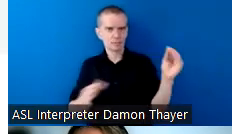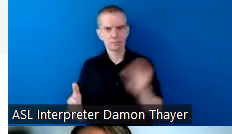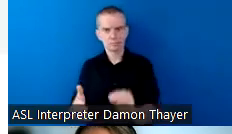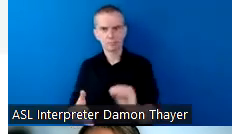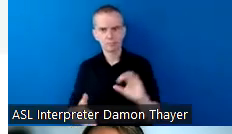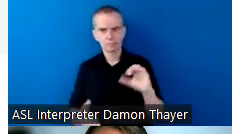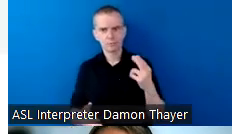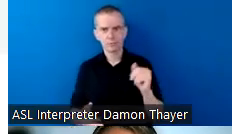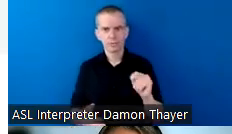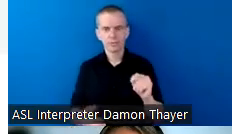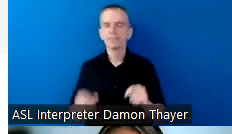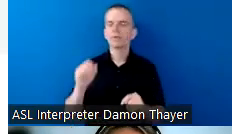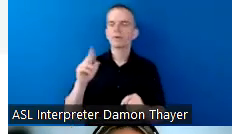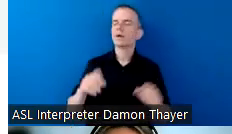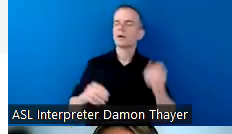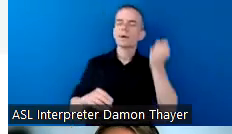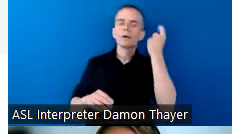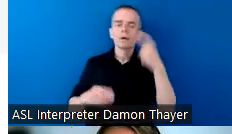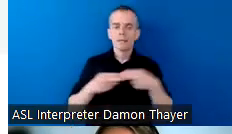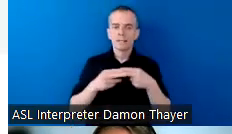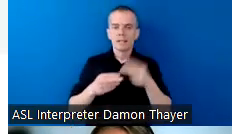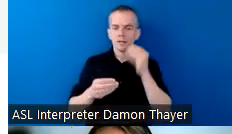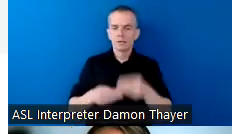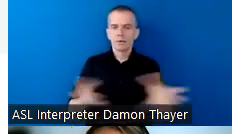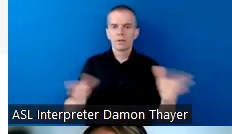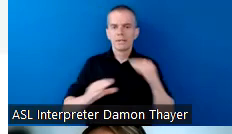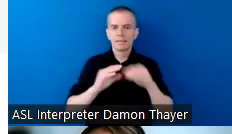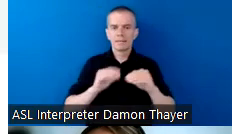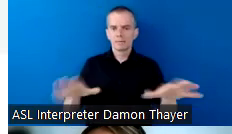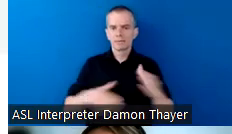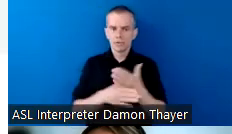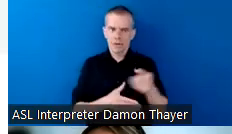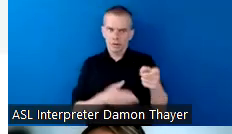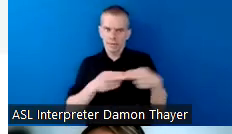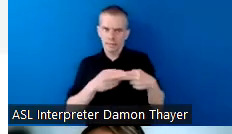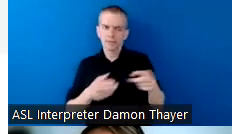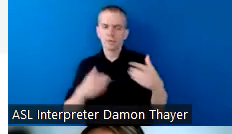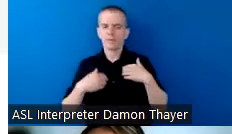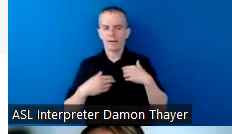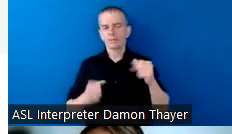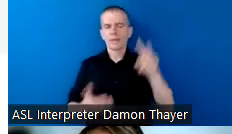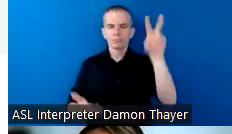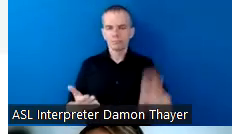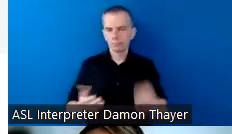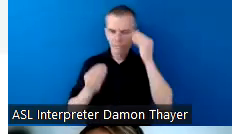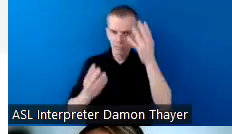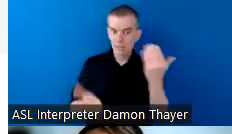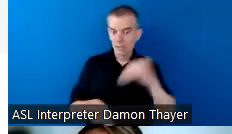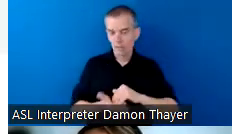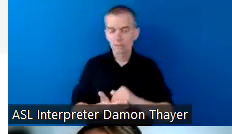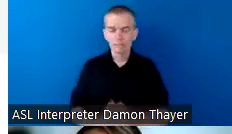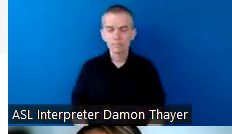Okay, we will be sharing the slide deck with everyone in the follow-up email. So you will have access to all these resources and information that we're sharing